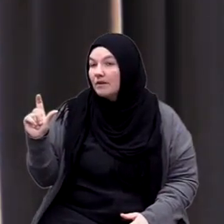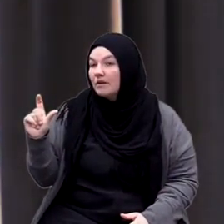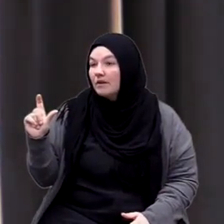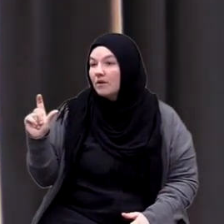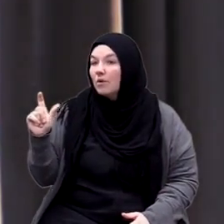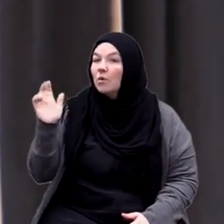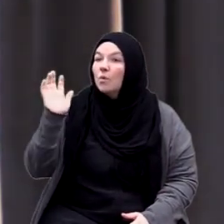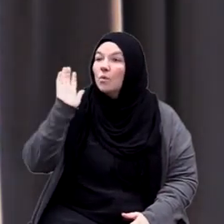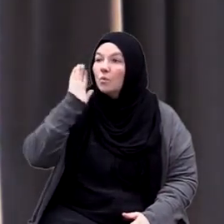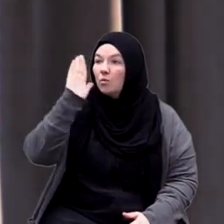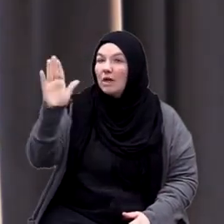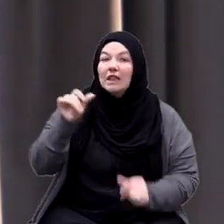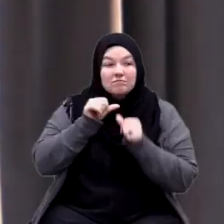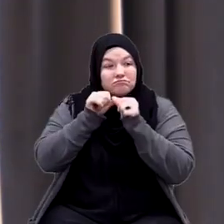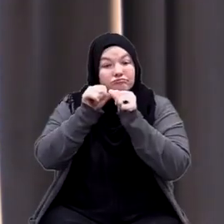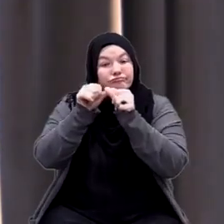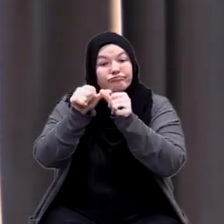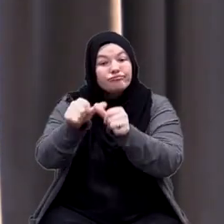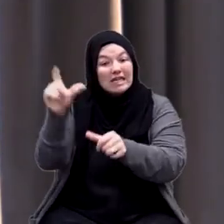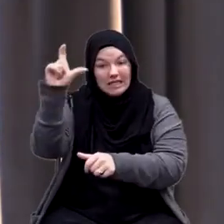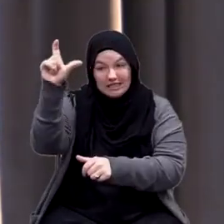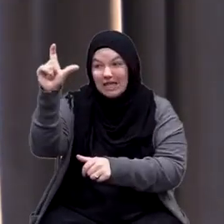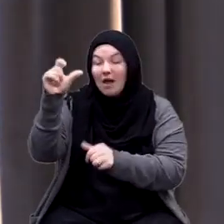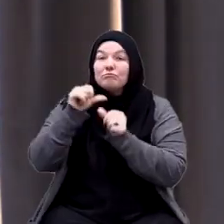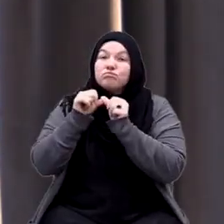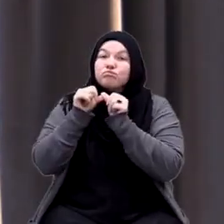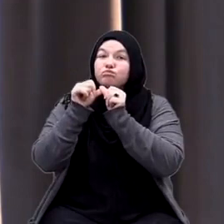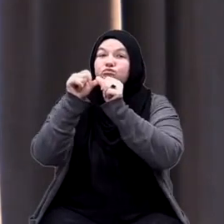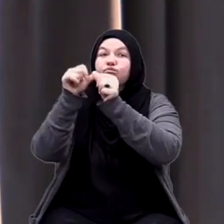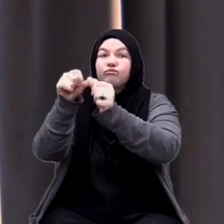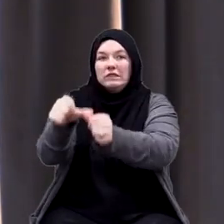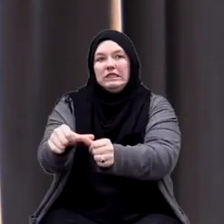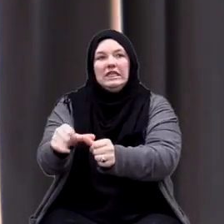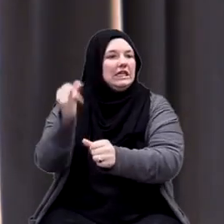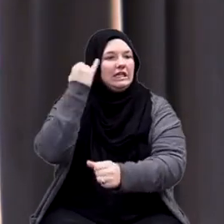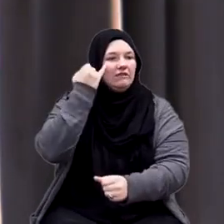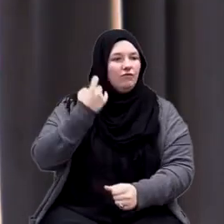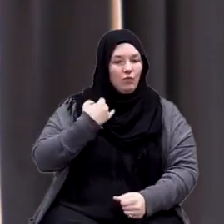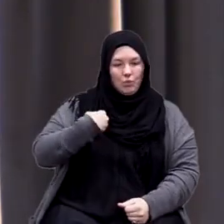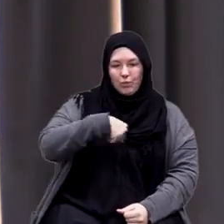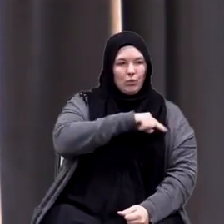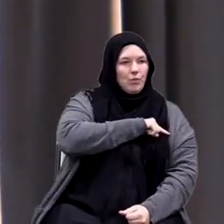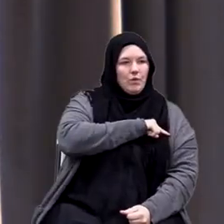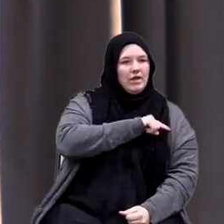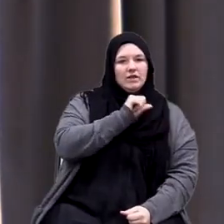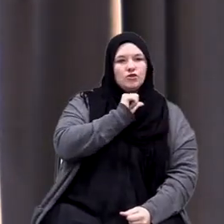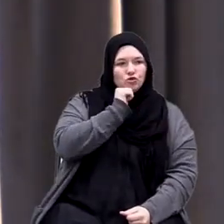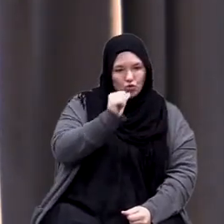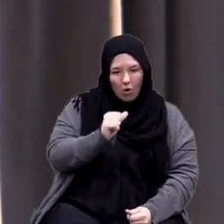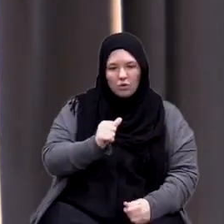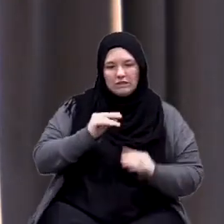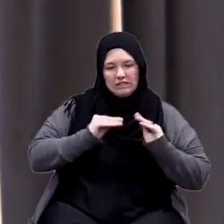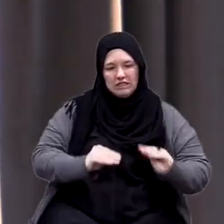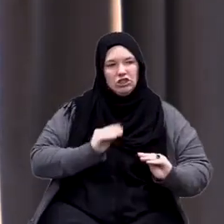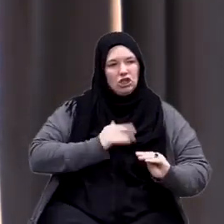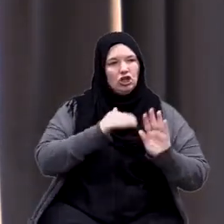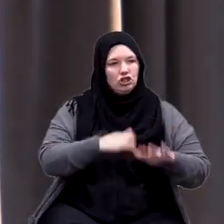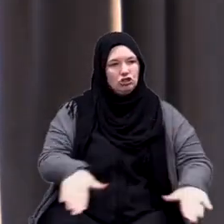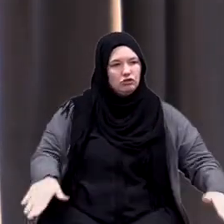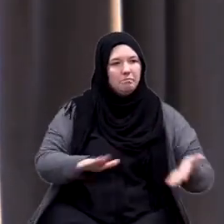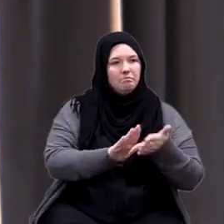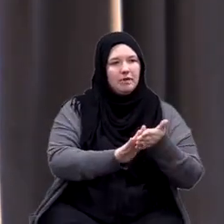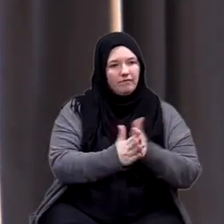our generation if we do not actively engage this generation before they